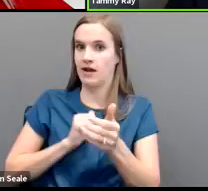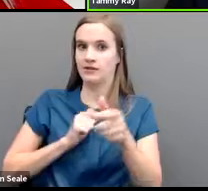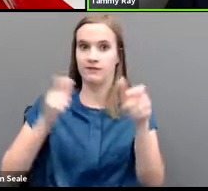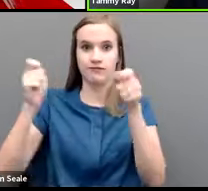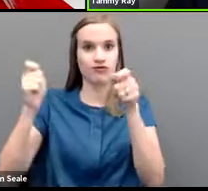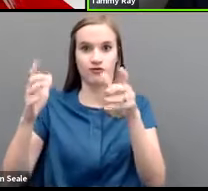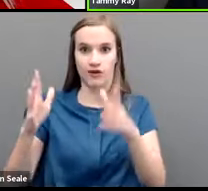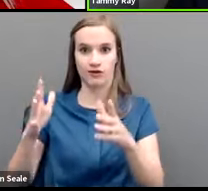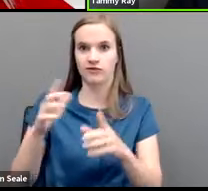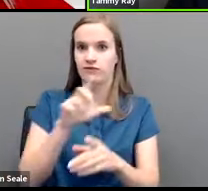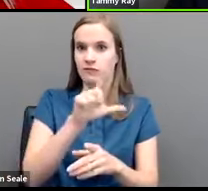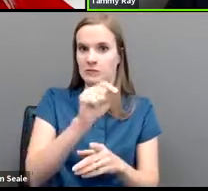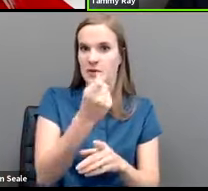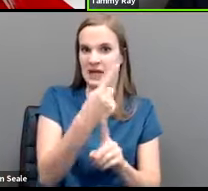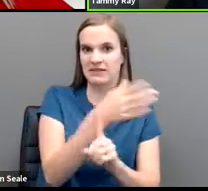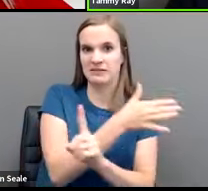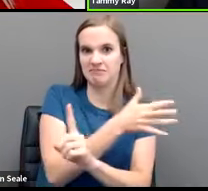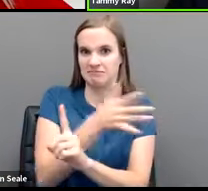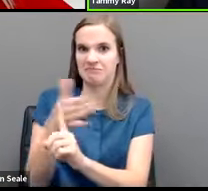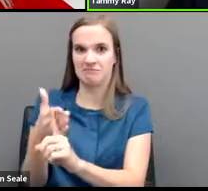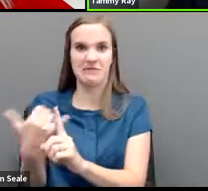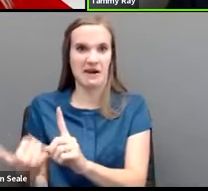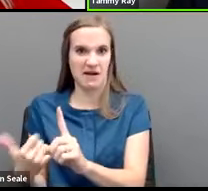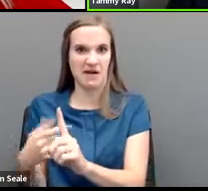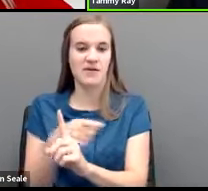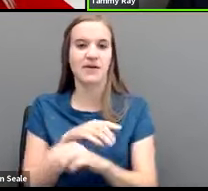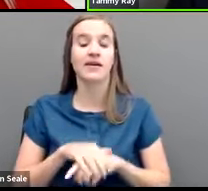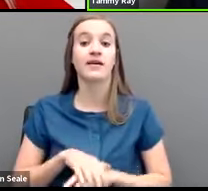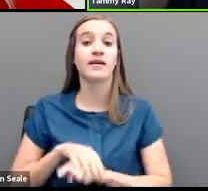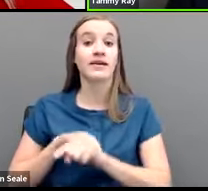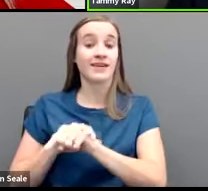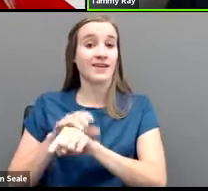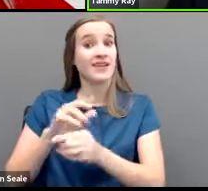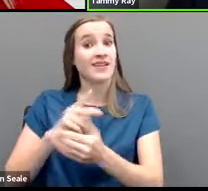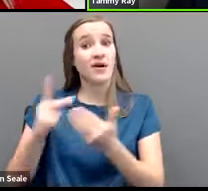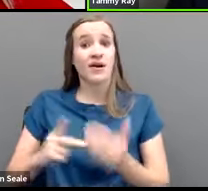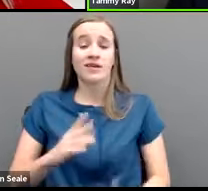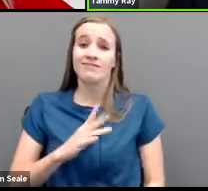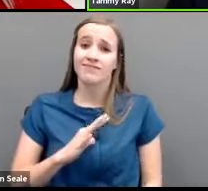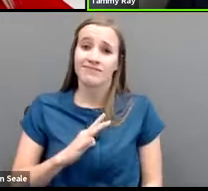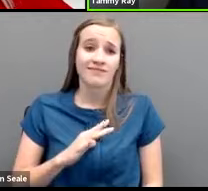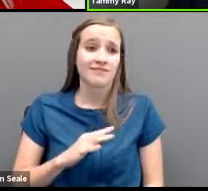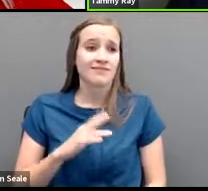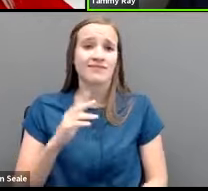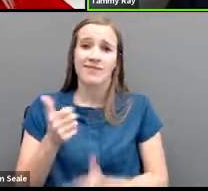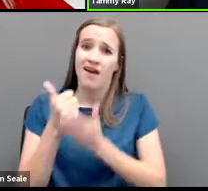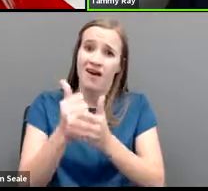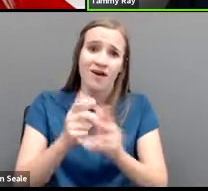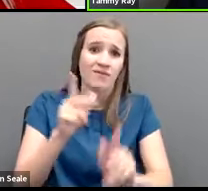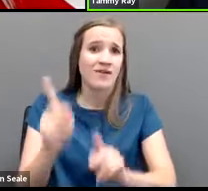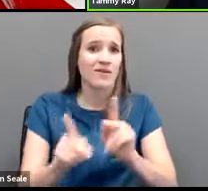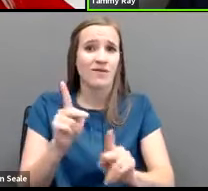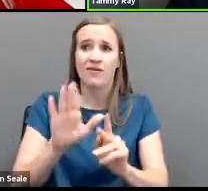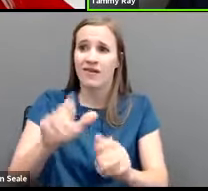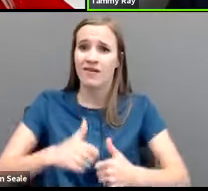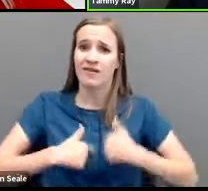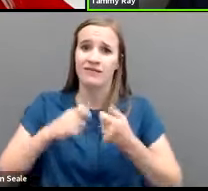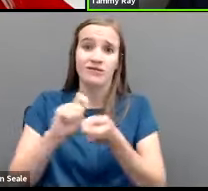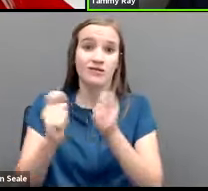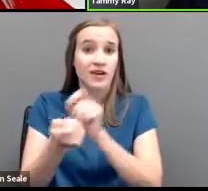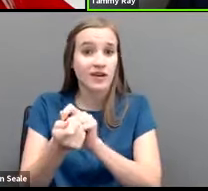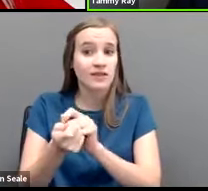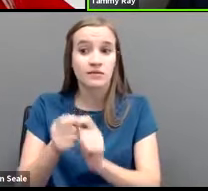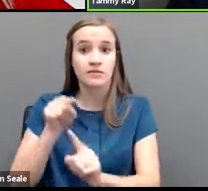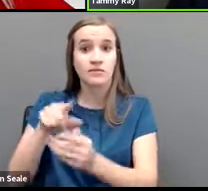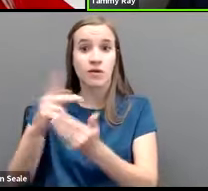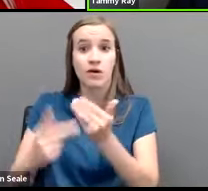we've literally changed people's lives with the program. It helps individuals leave institutionalized care and